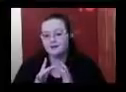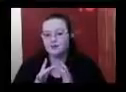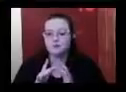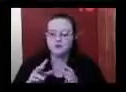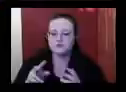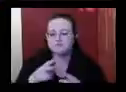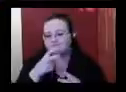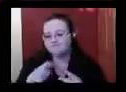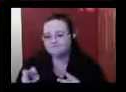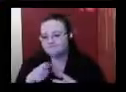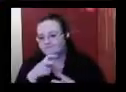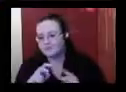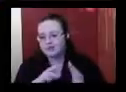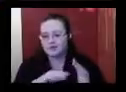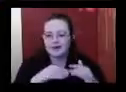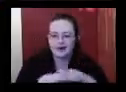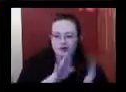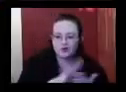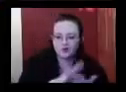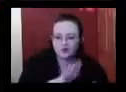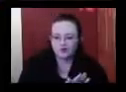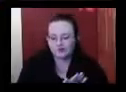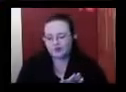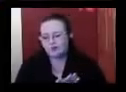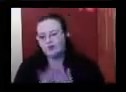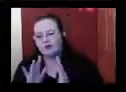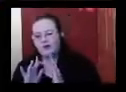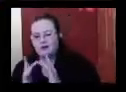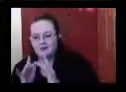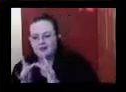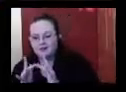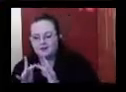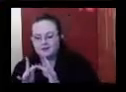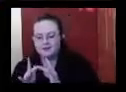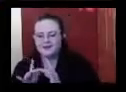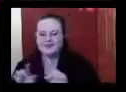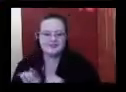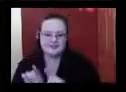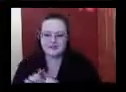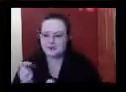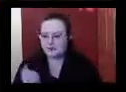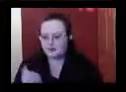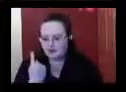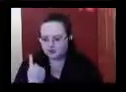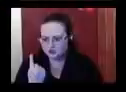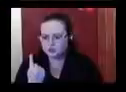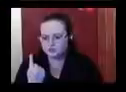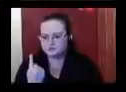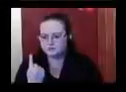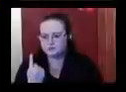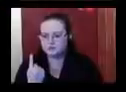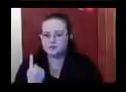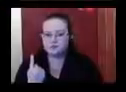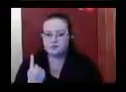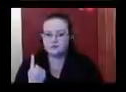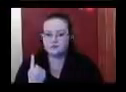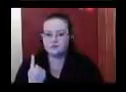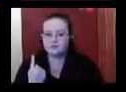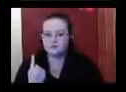that we used. So students will connect remotely from home with their